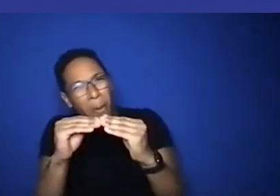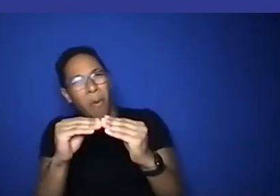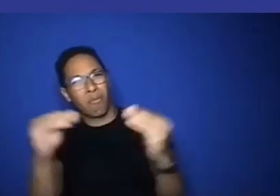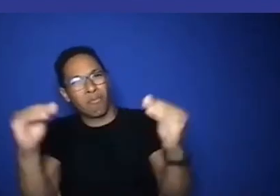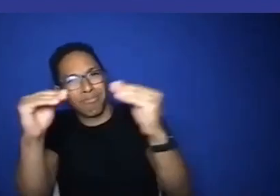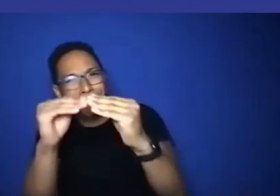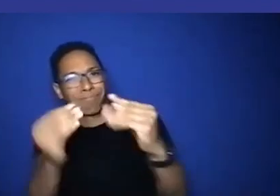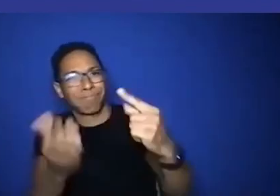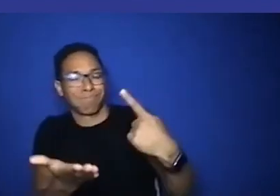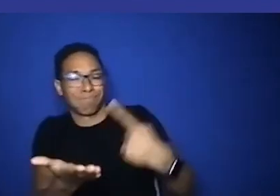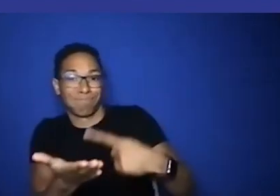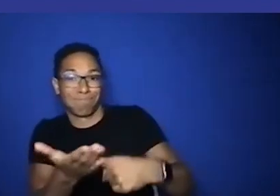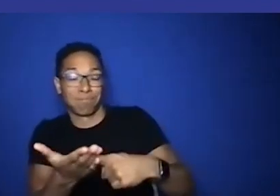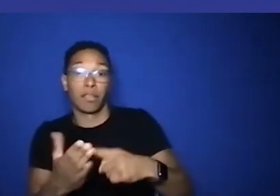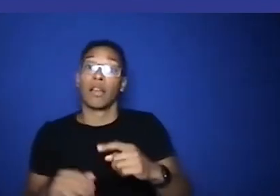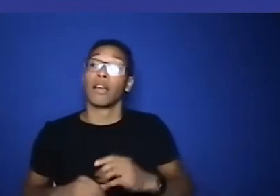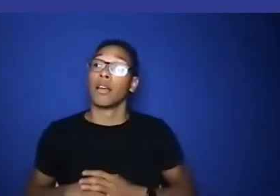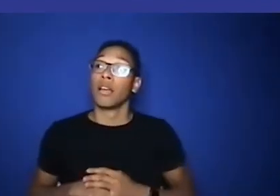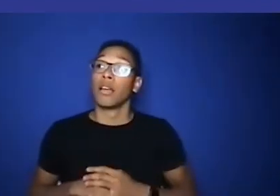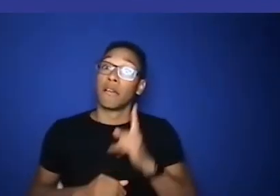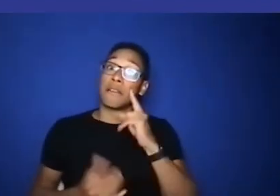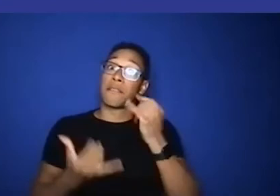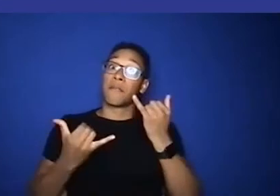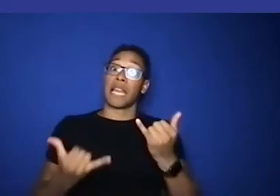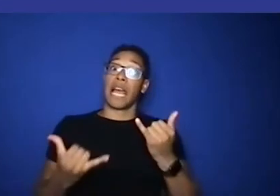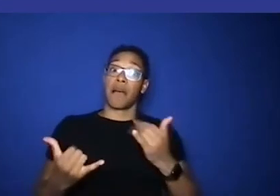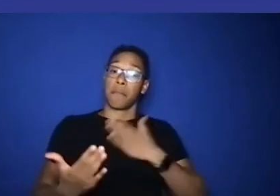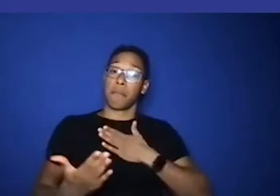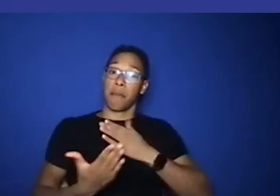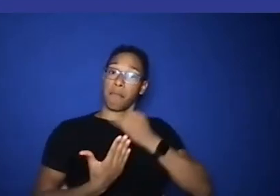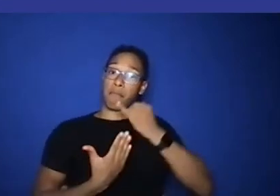guess the project that I am so